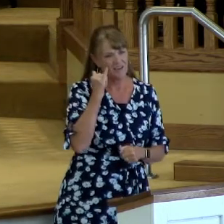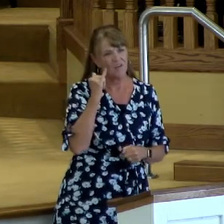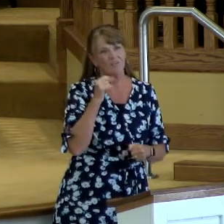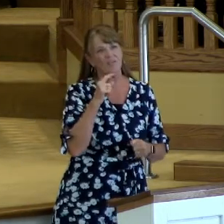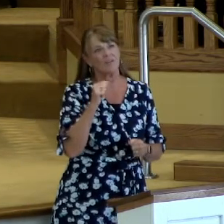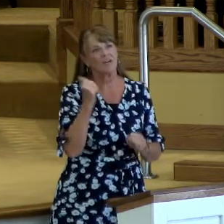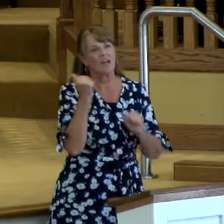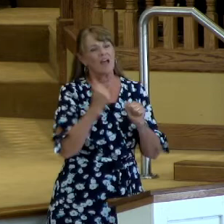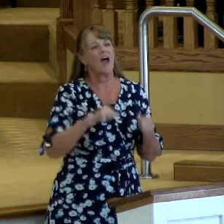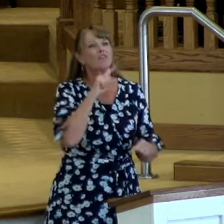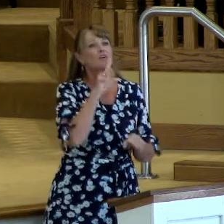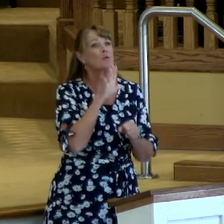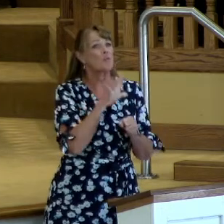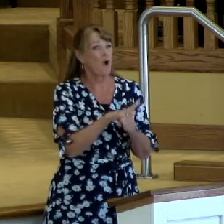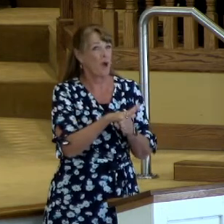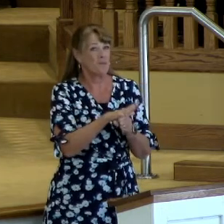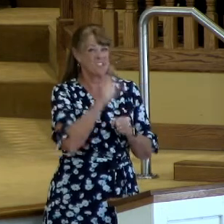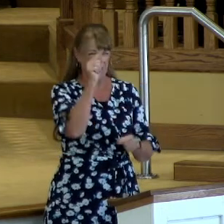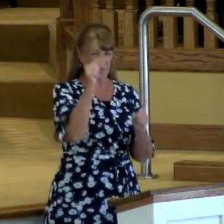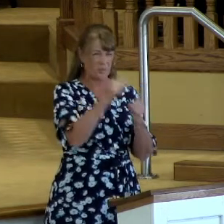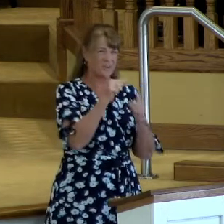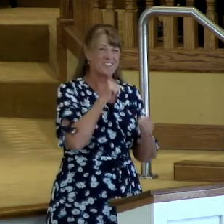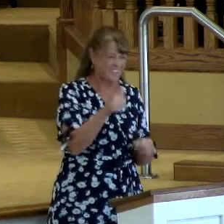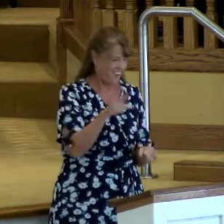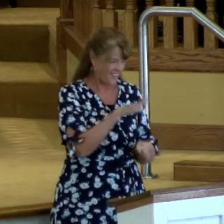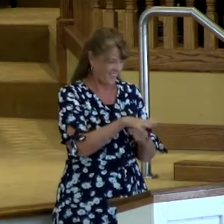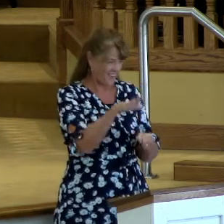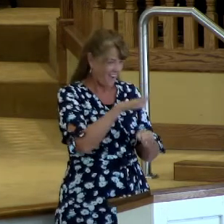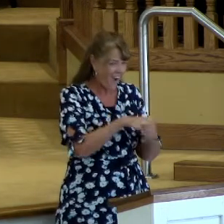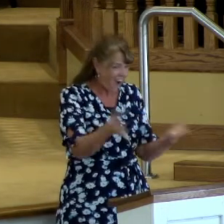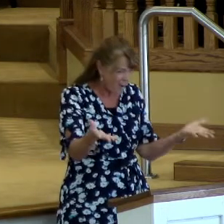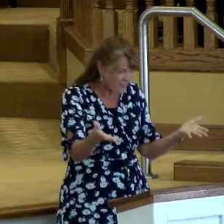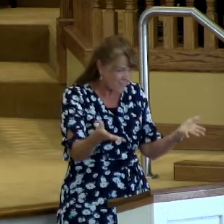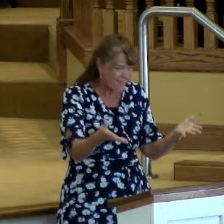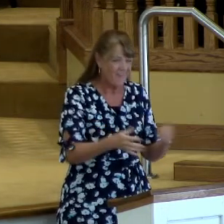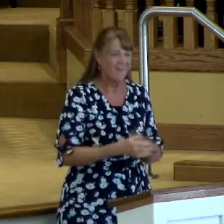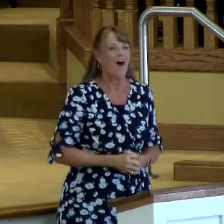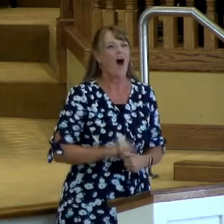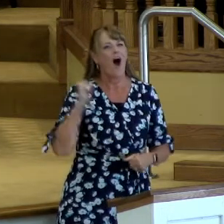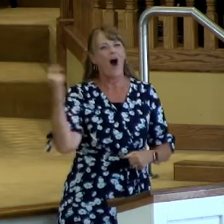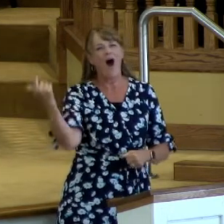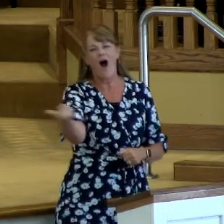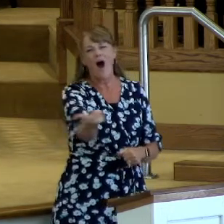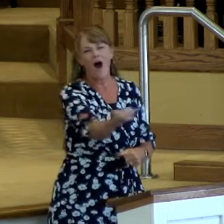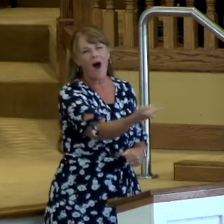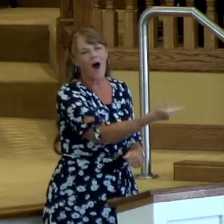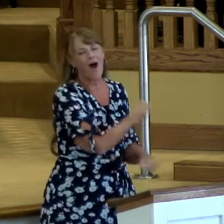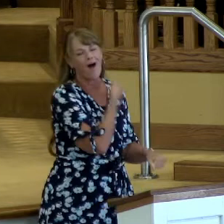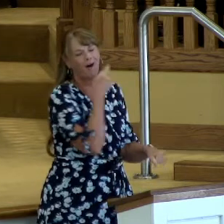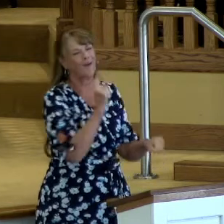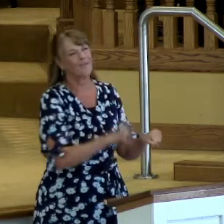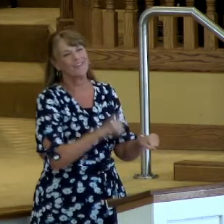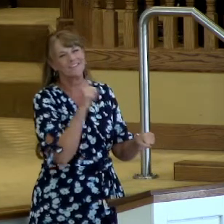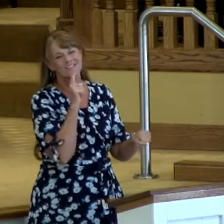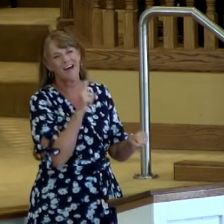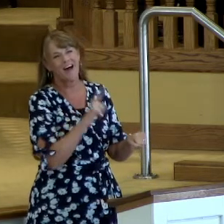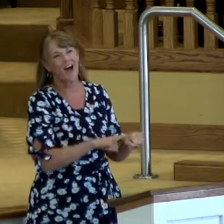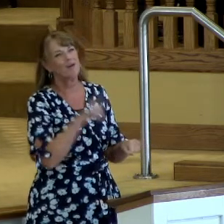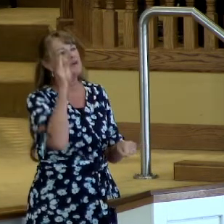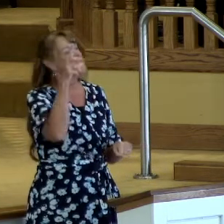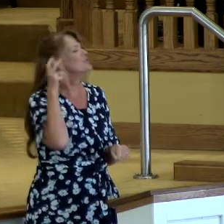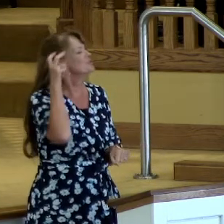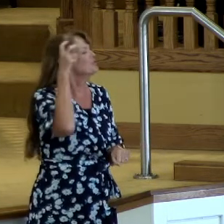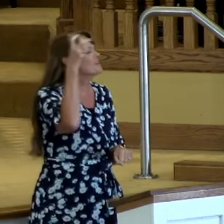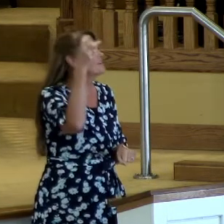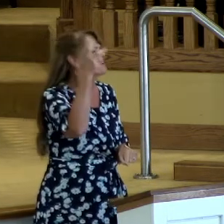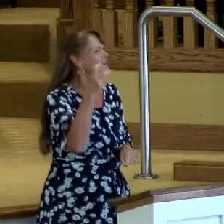from your word is not enough. And all the while, you